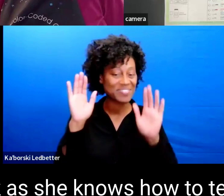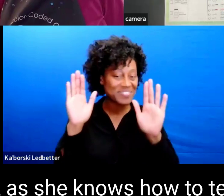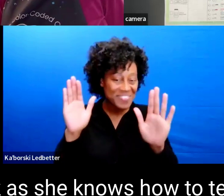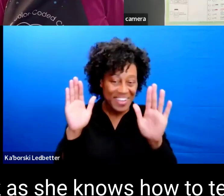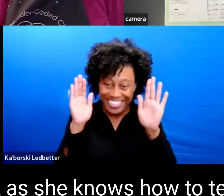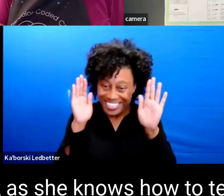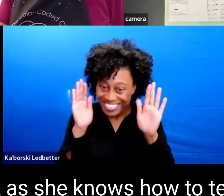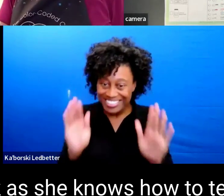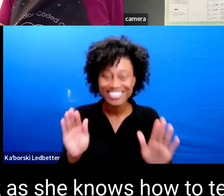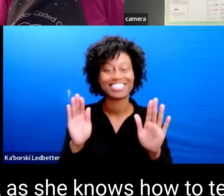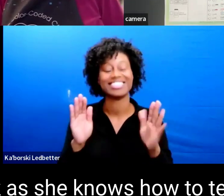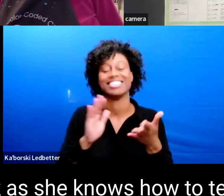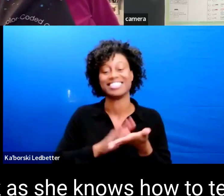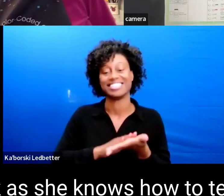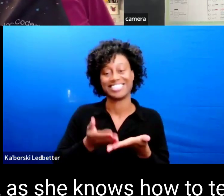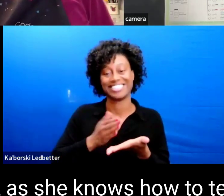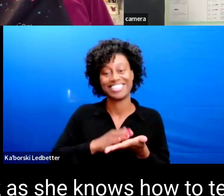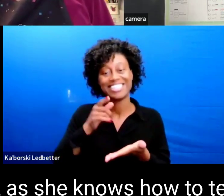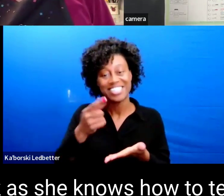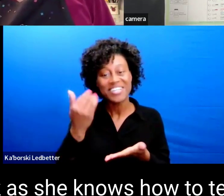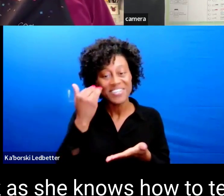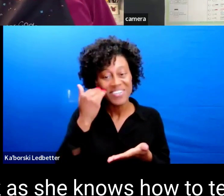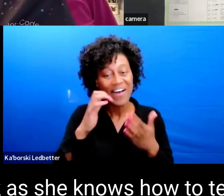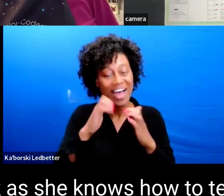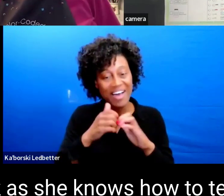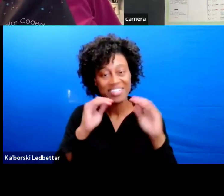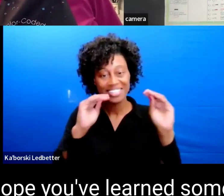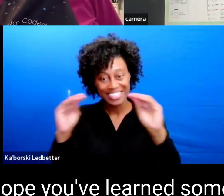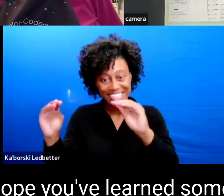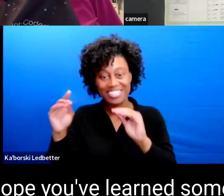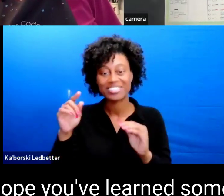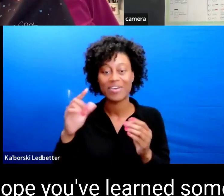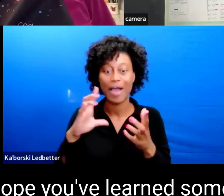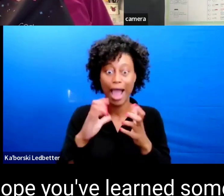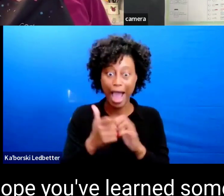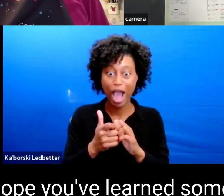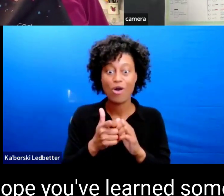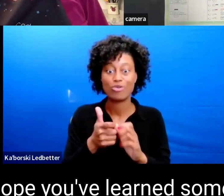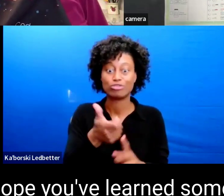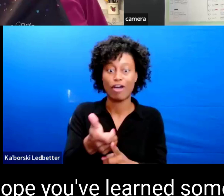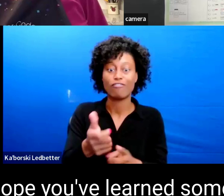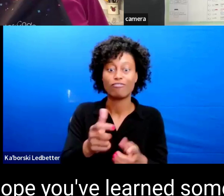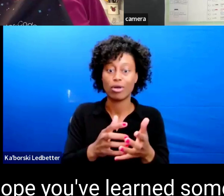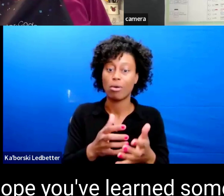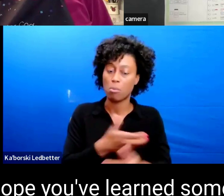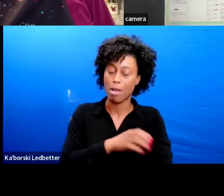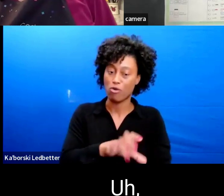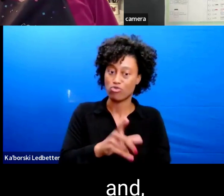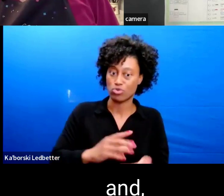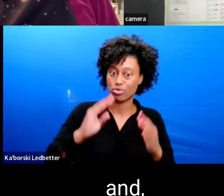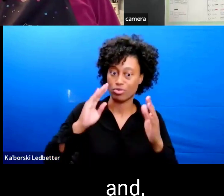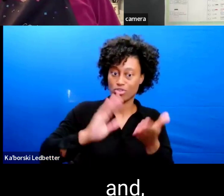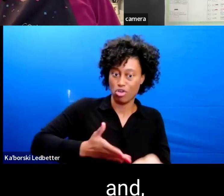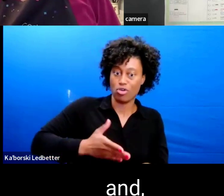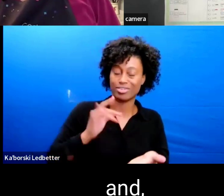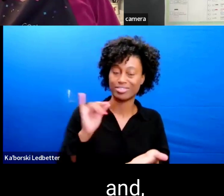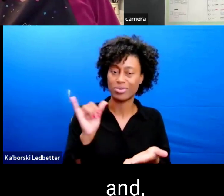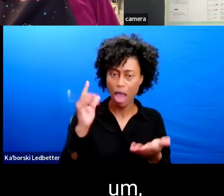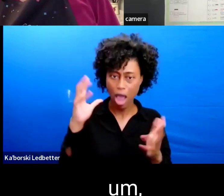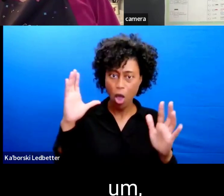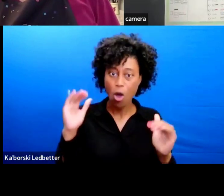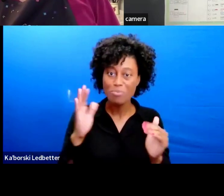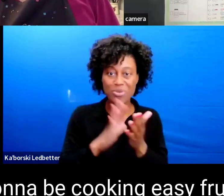wonderful cook, and she knows how to teach others how to cook. So I hope you've learned some things.